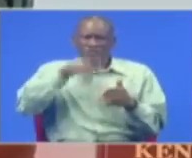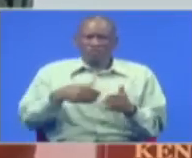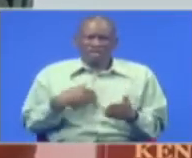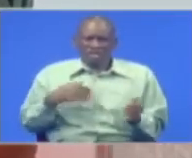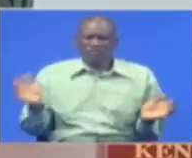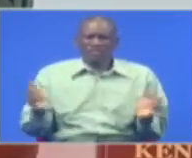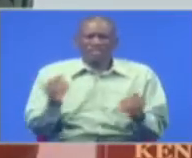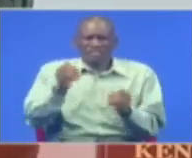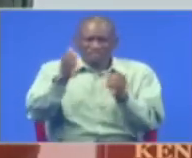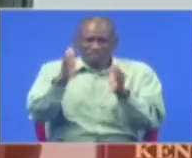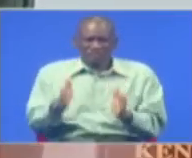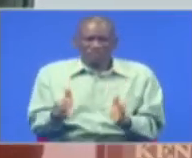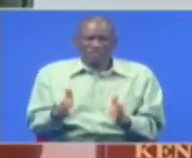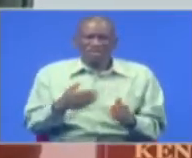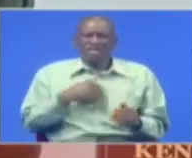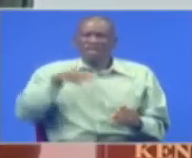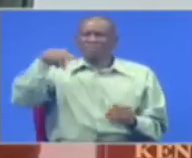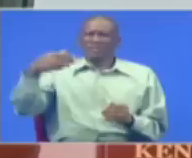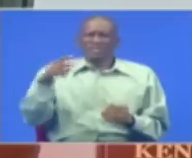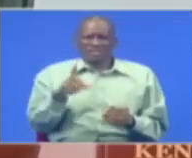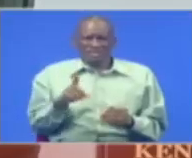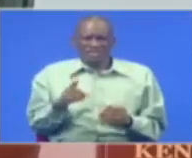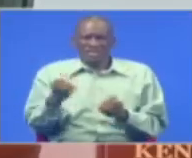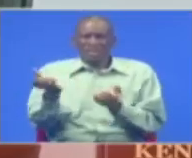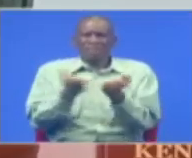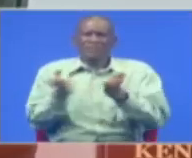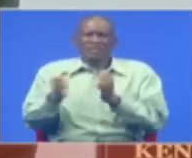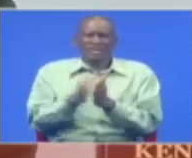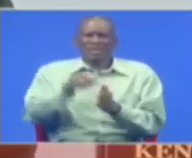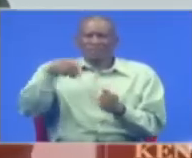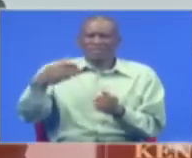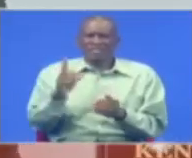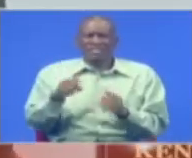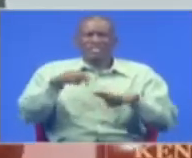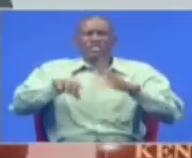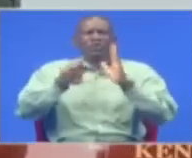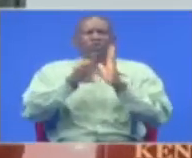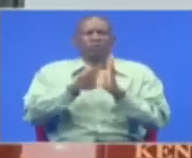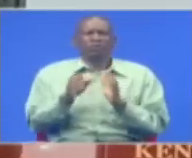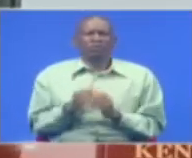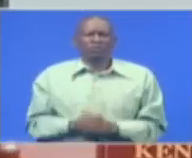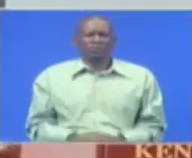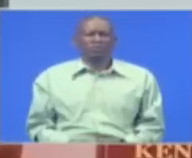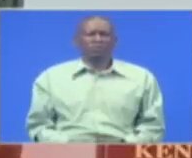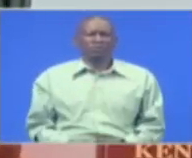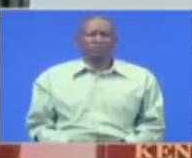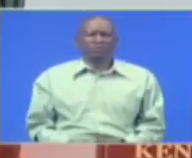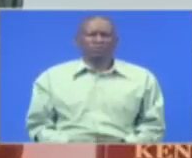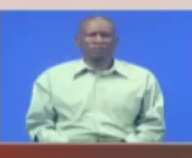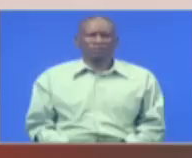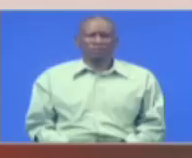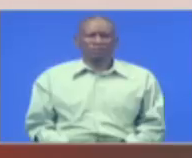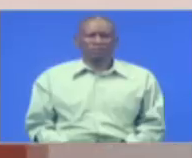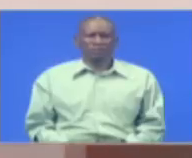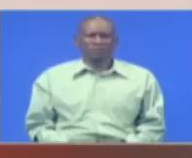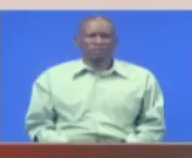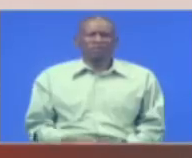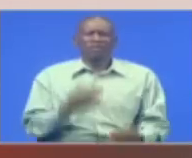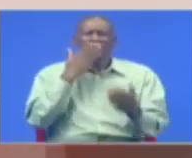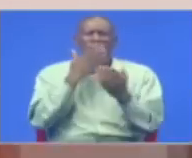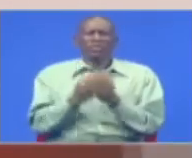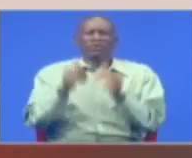him. He had a PhD in entrepreneurship and a PhD in law. Wow, okay. Thank you very much for